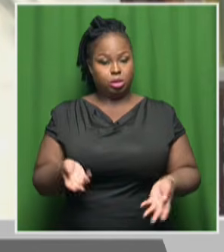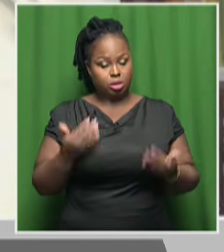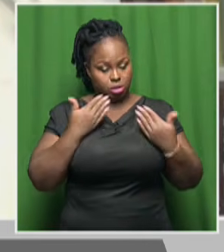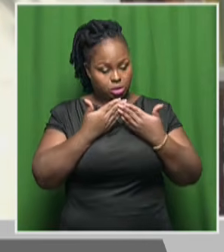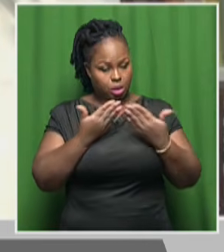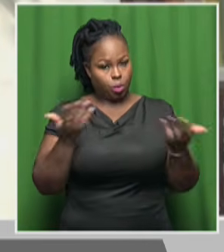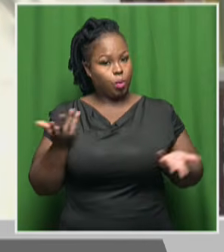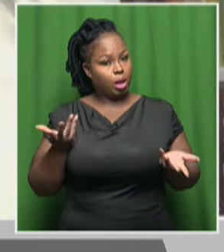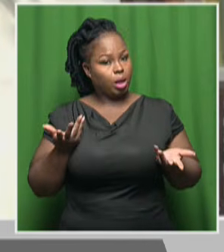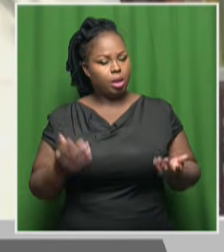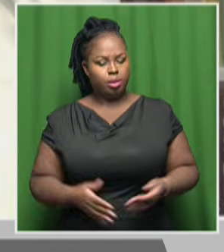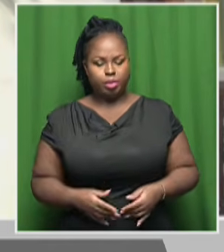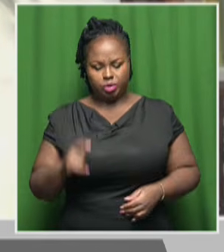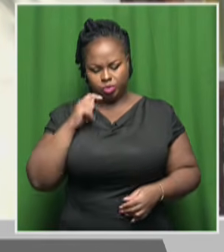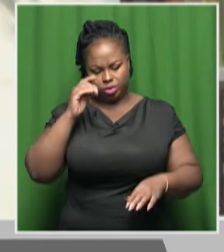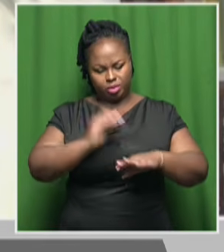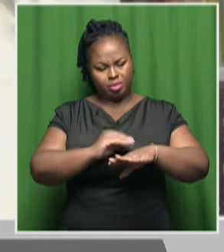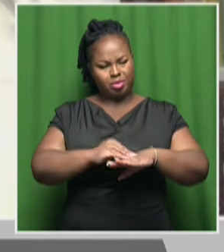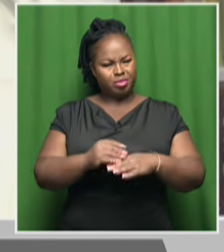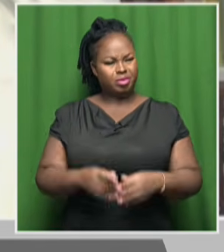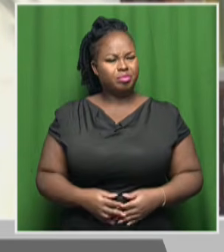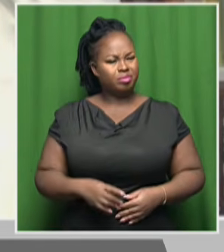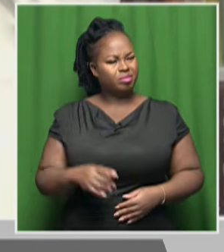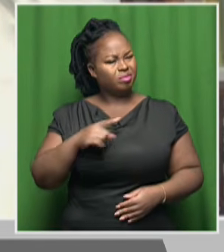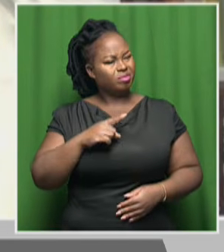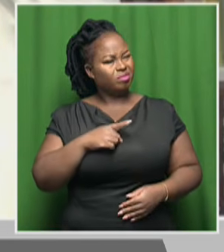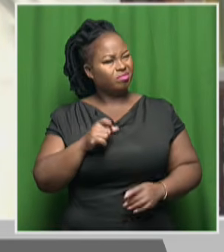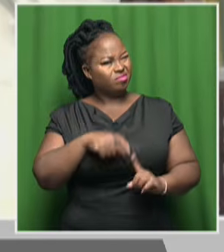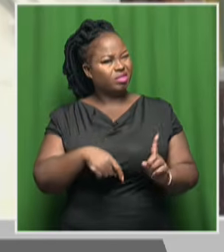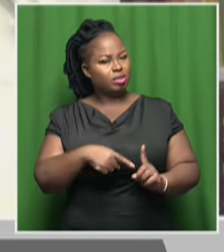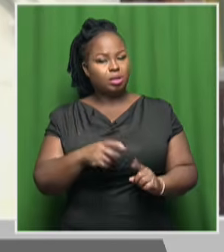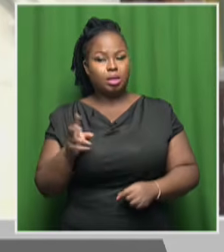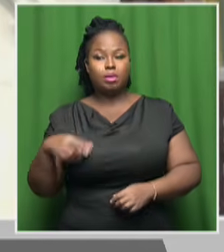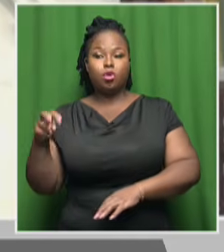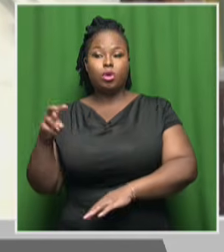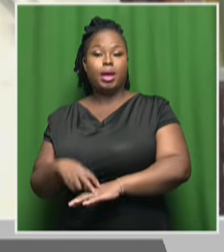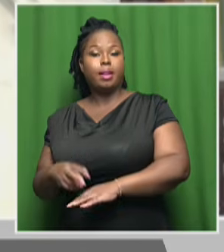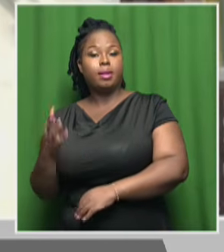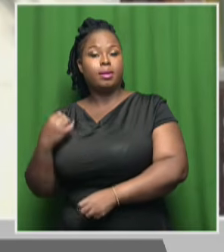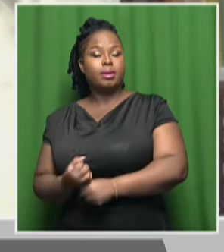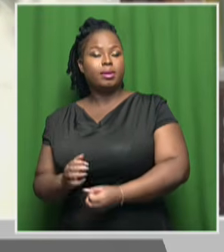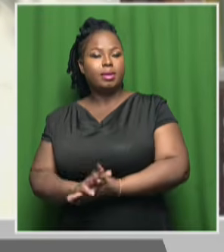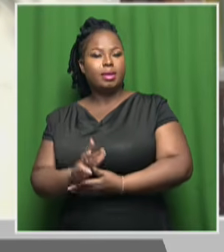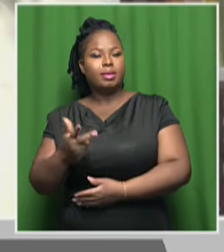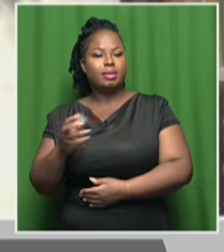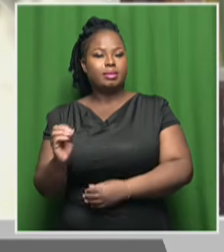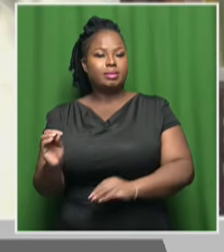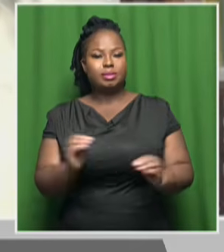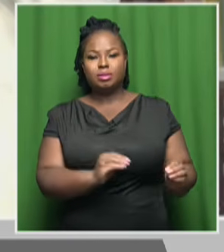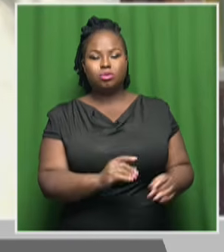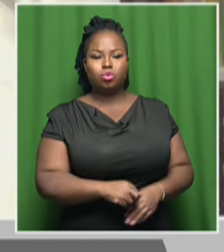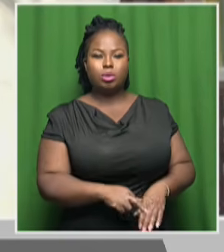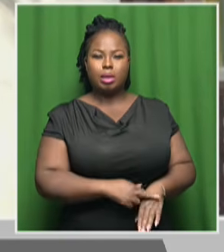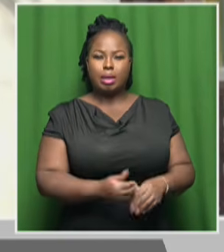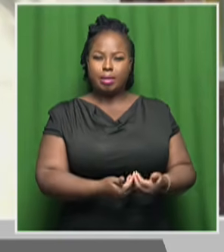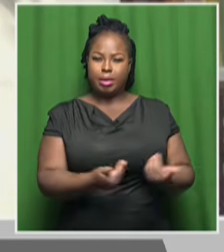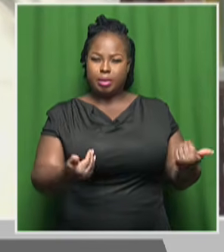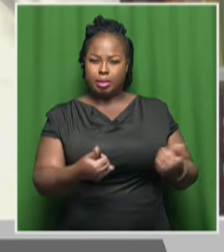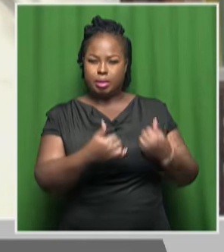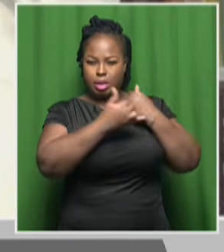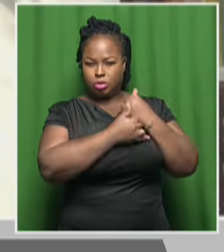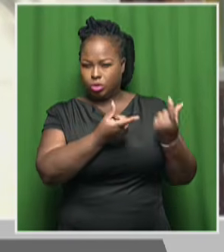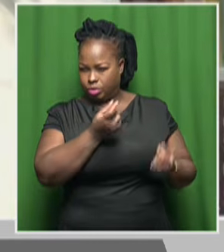his engineering, it becomes a problem to say, why would a person leave Ireland in the 80s and come to an apartheid country to do what? Yeah.